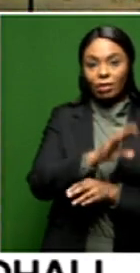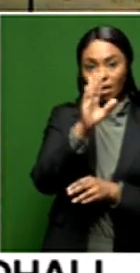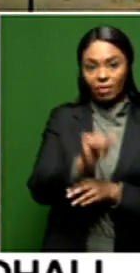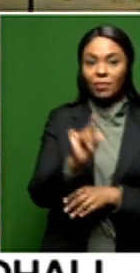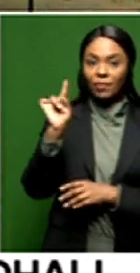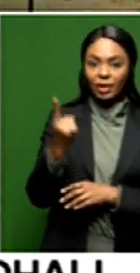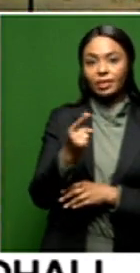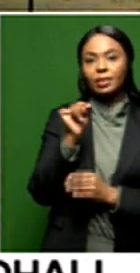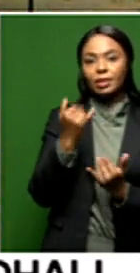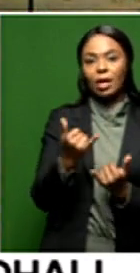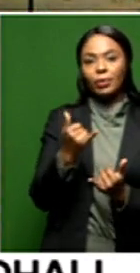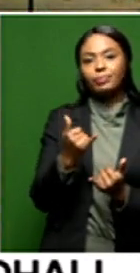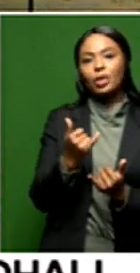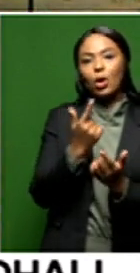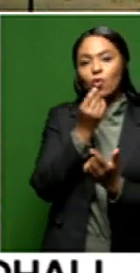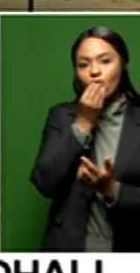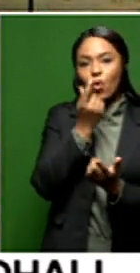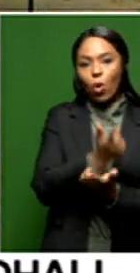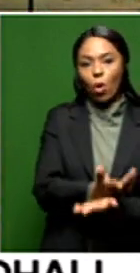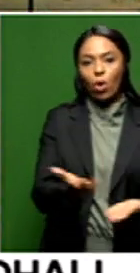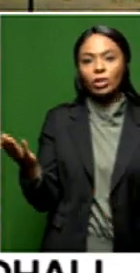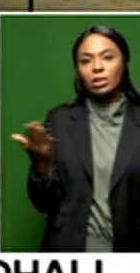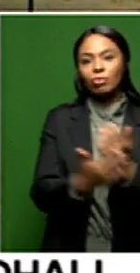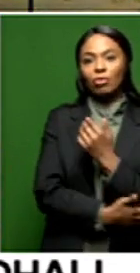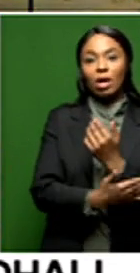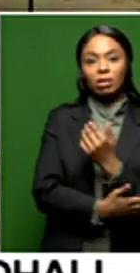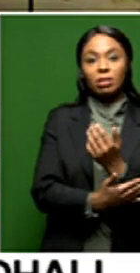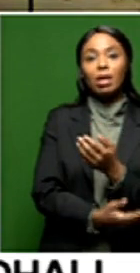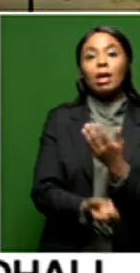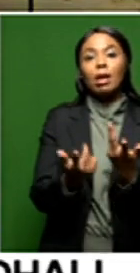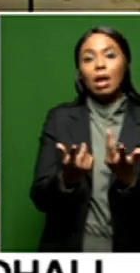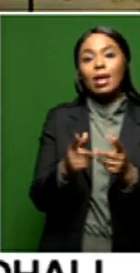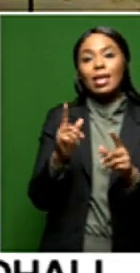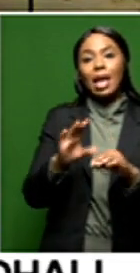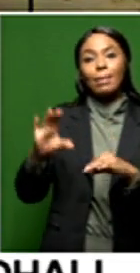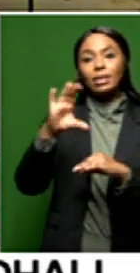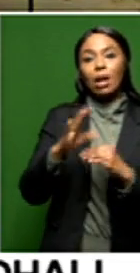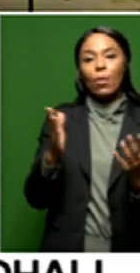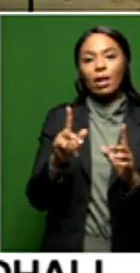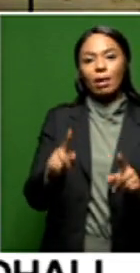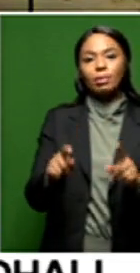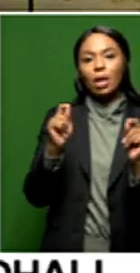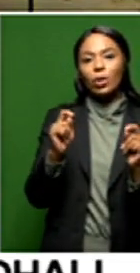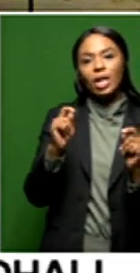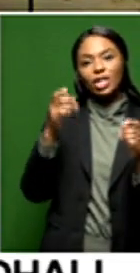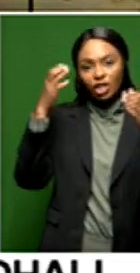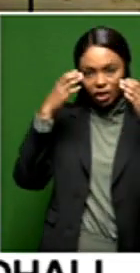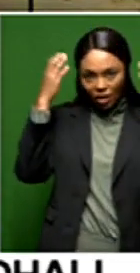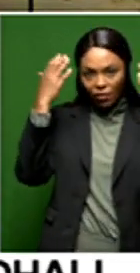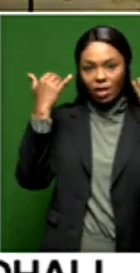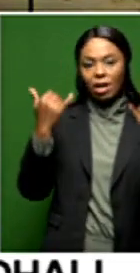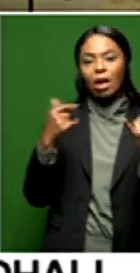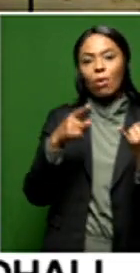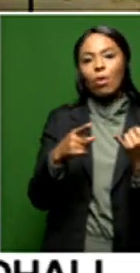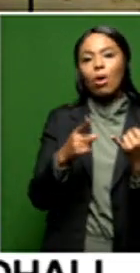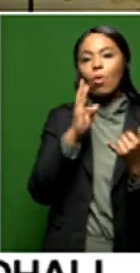first dedicated food hall launch in the country's foodie capital, Cape Town. Well, Chef's Food Hall will offer a range of cuisines under one